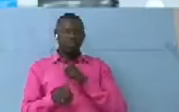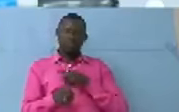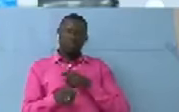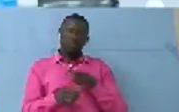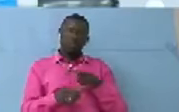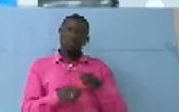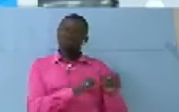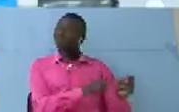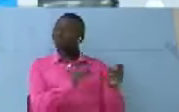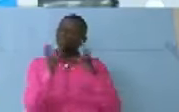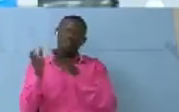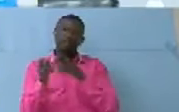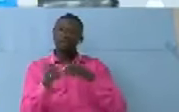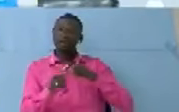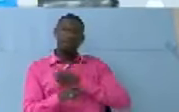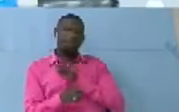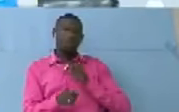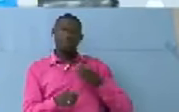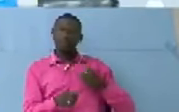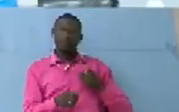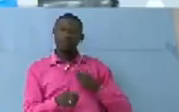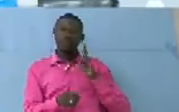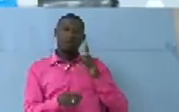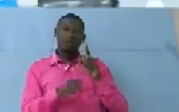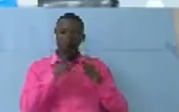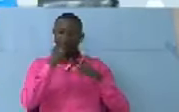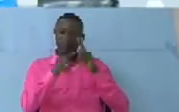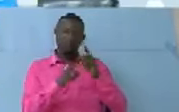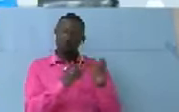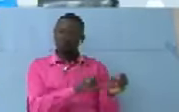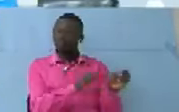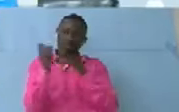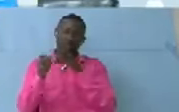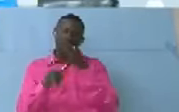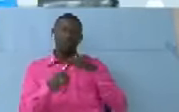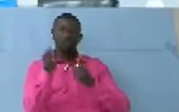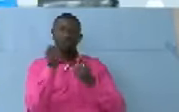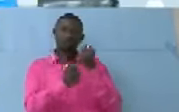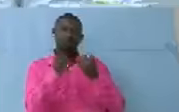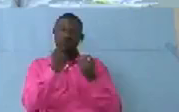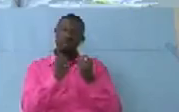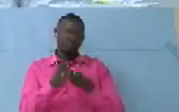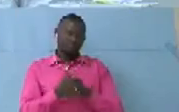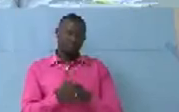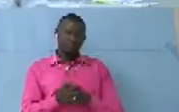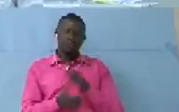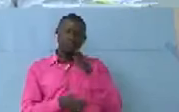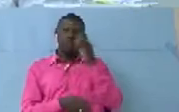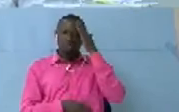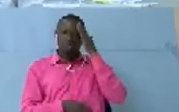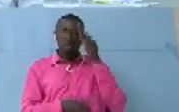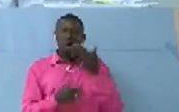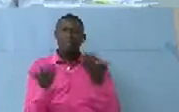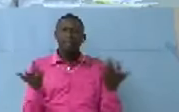Proceed, please. So people were one after the other thrown onto the truck. Do you know how many? We are 26 in